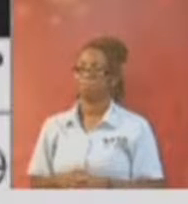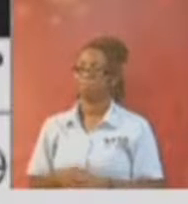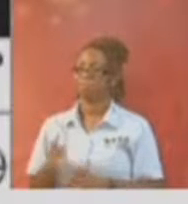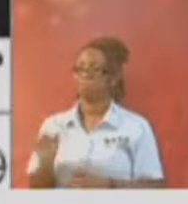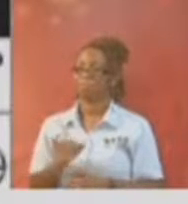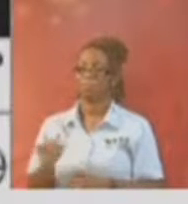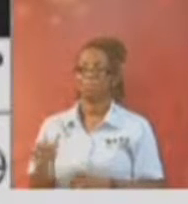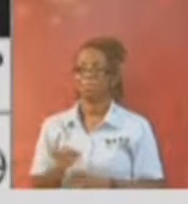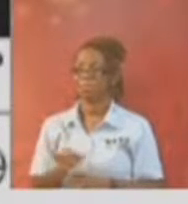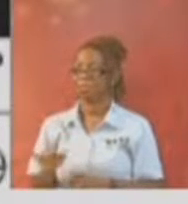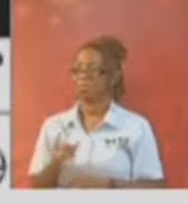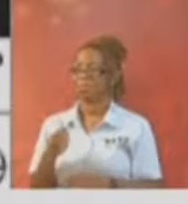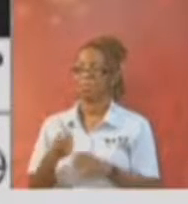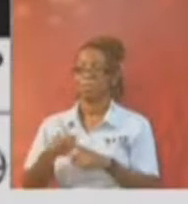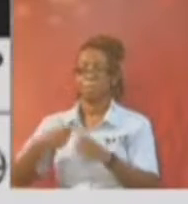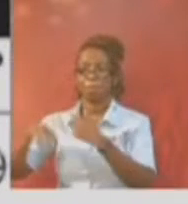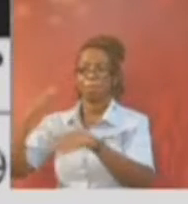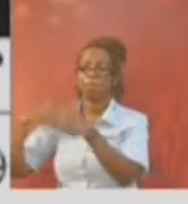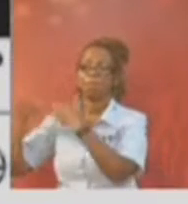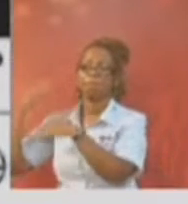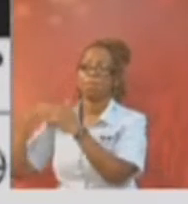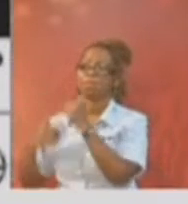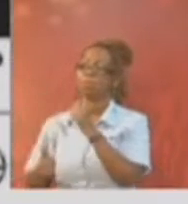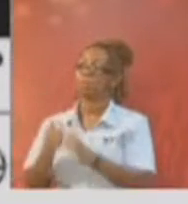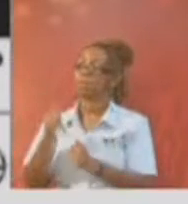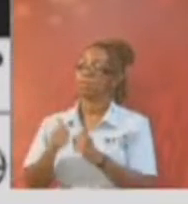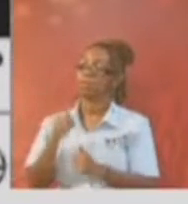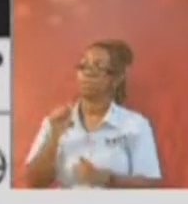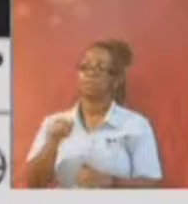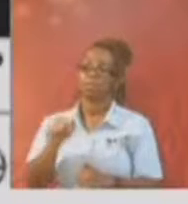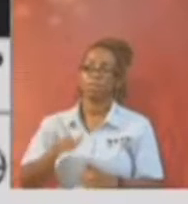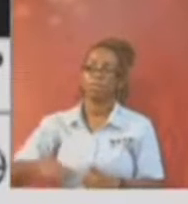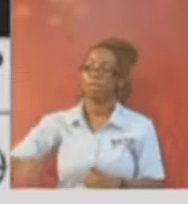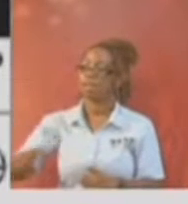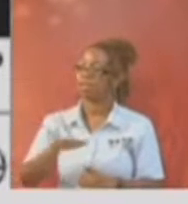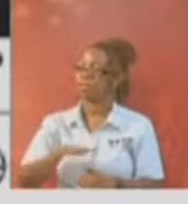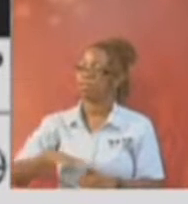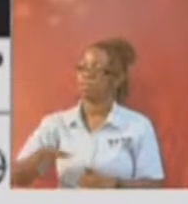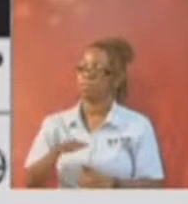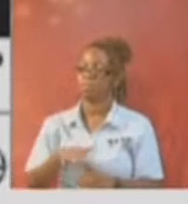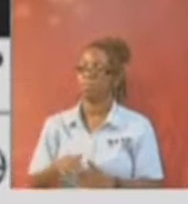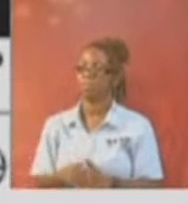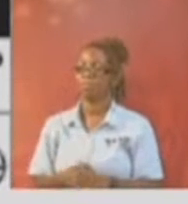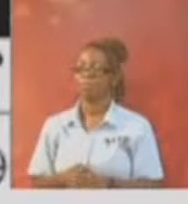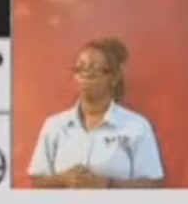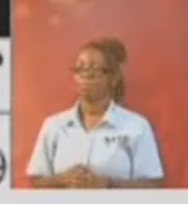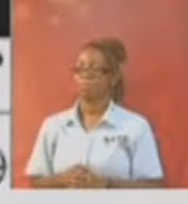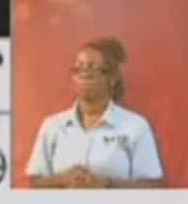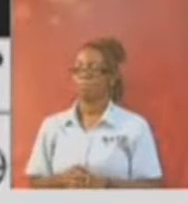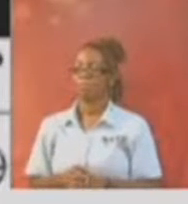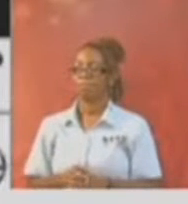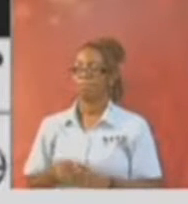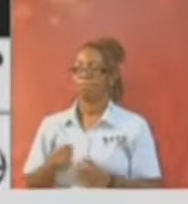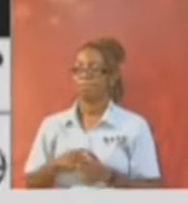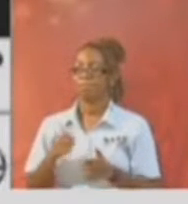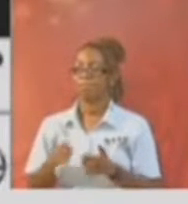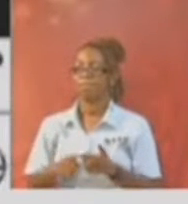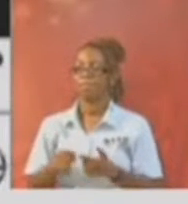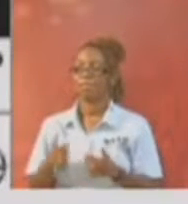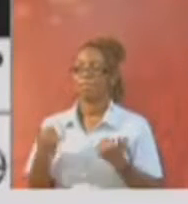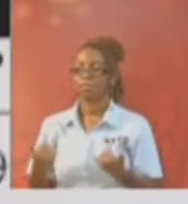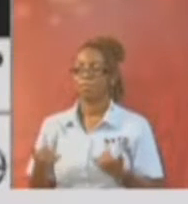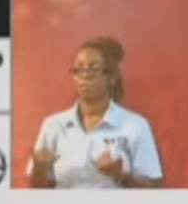would have listed earlier, which was St. George Central, Caroni, and Victoria. Those have been displaced downwards by Tobago, St. George East, and St. Patrick in terms